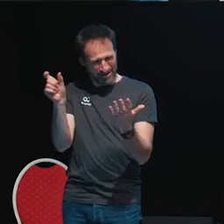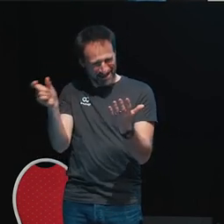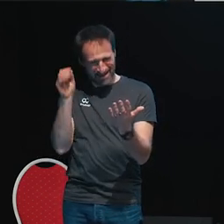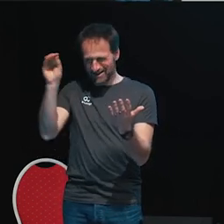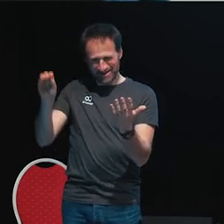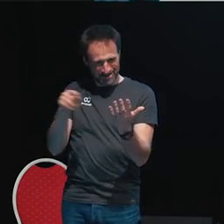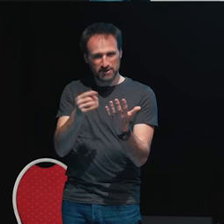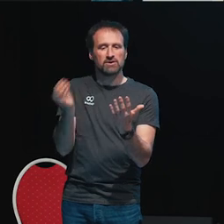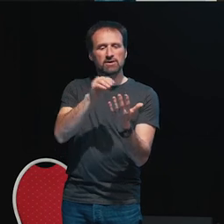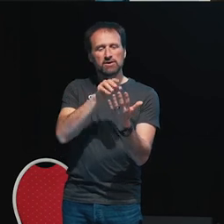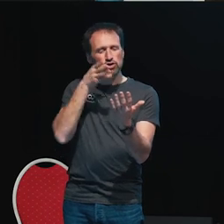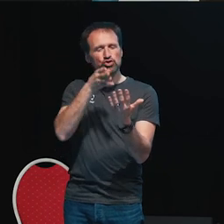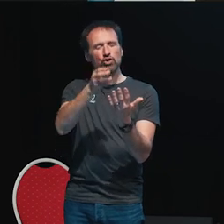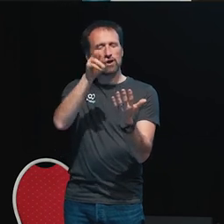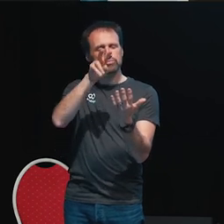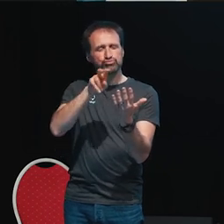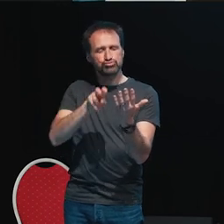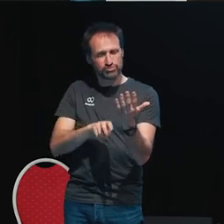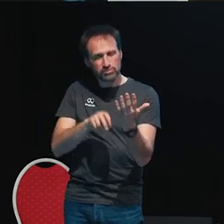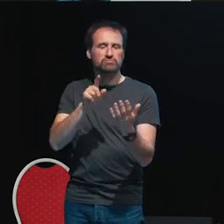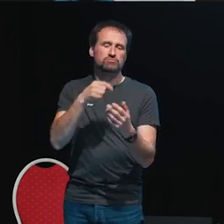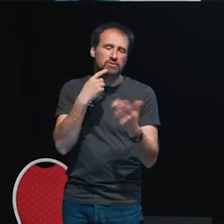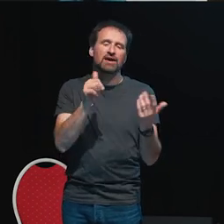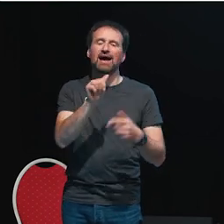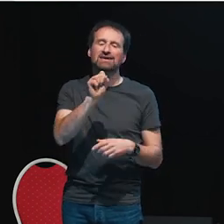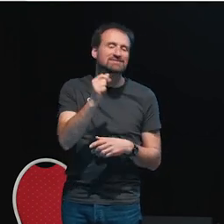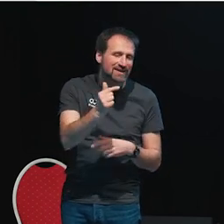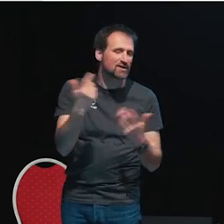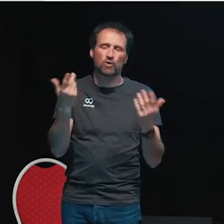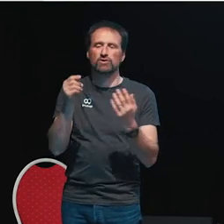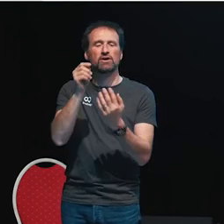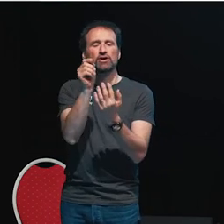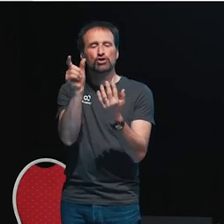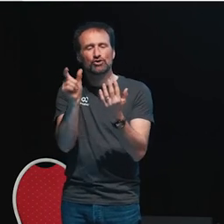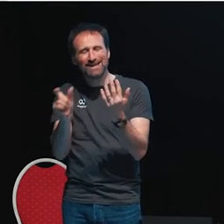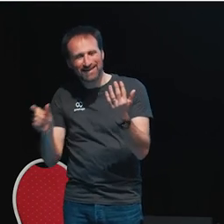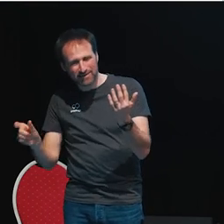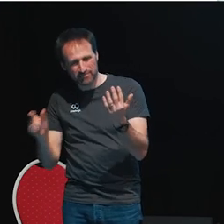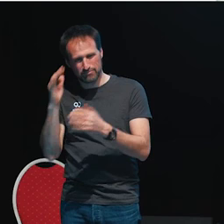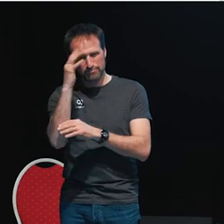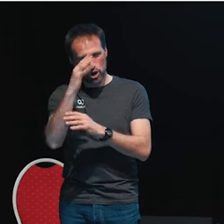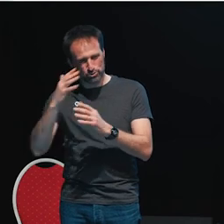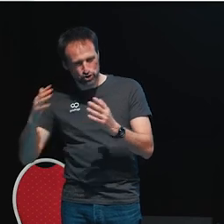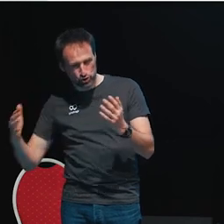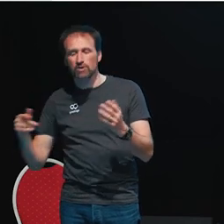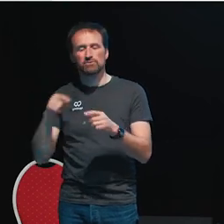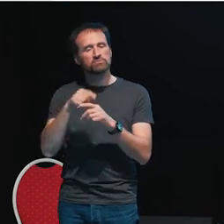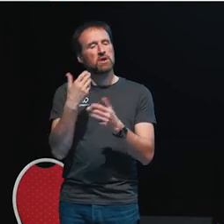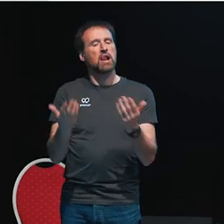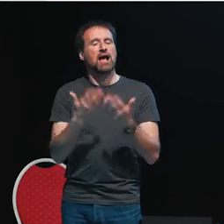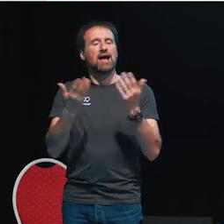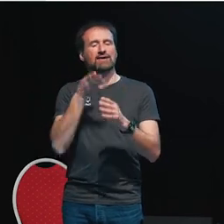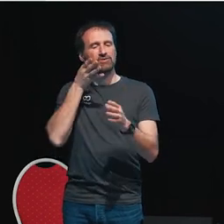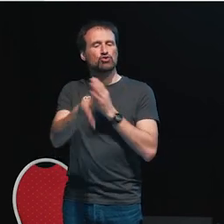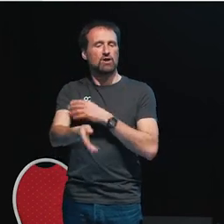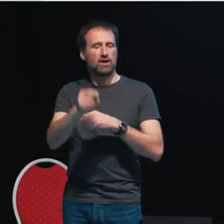it turns it into this object called an AST or a tree, and it makes it easy to walk. And so in this case, we do the exact same thing. We